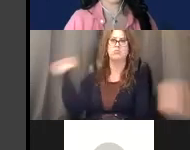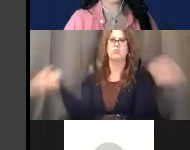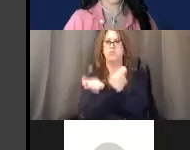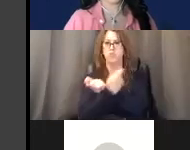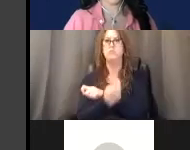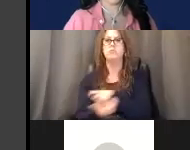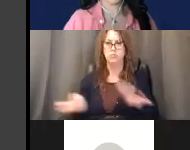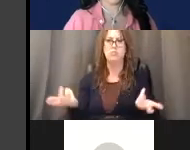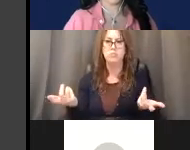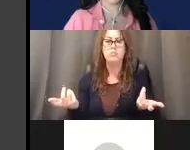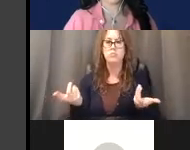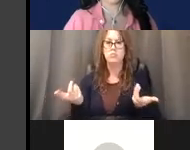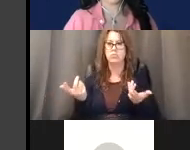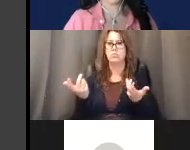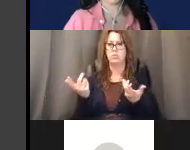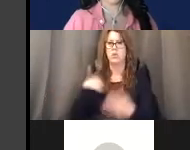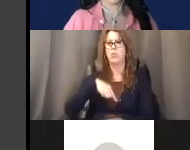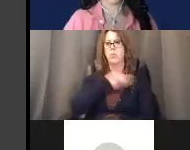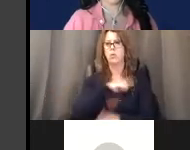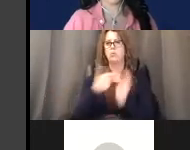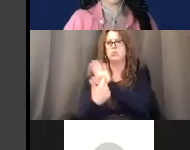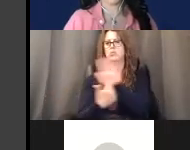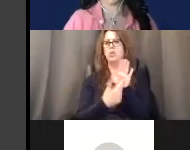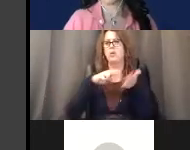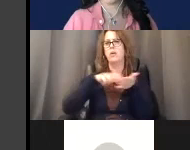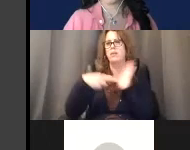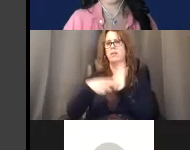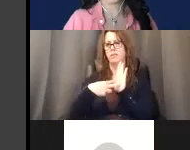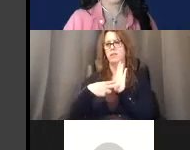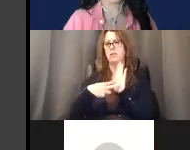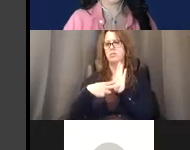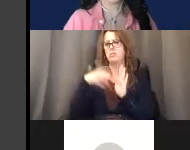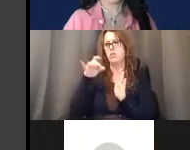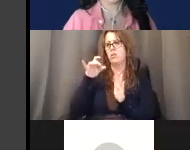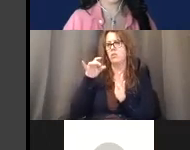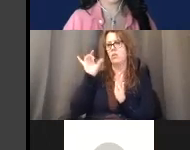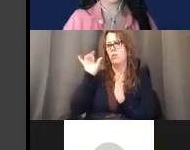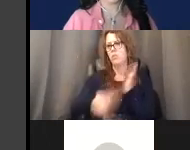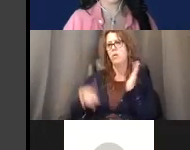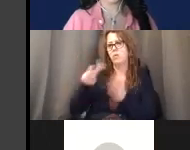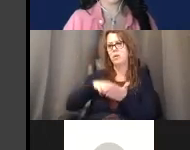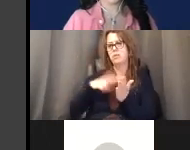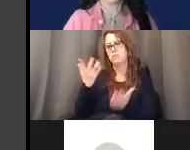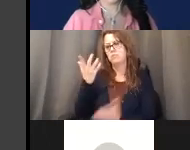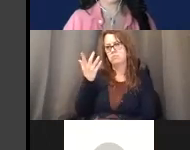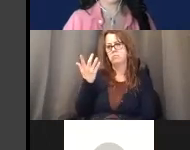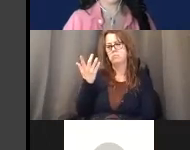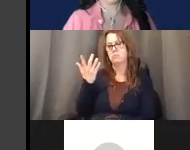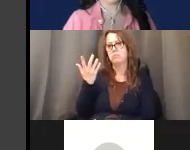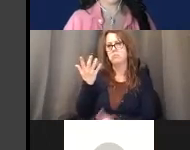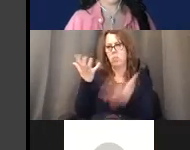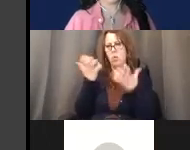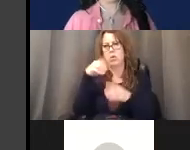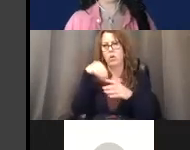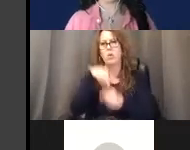definition that we'll give you in our presentation. So just want to put that as an outset of where we're trying to go today. And hopefully you'll find it useful. And then like what